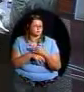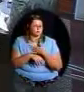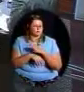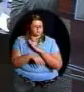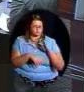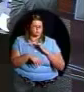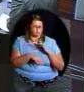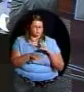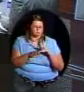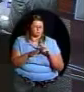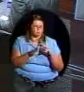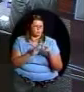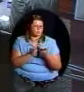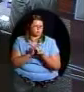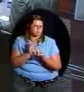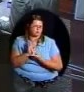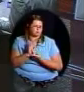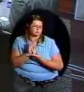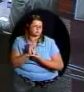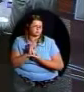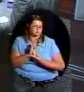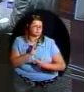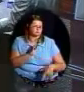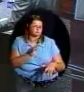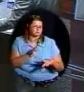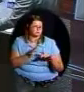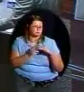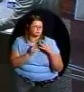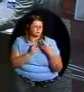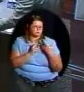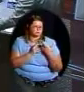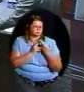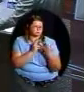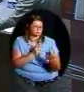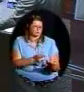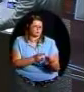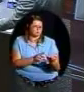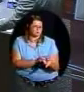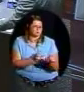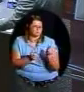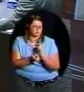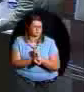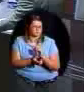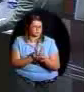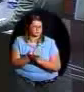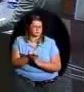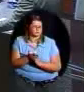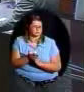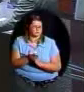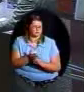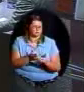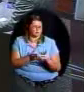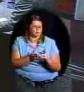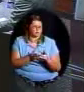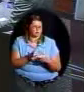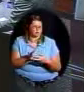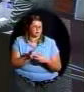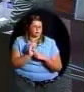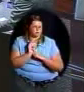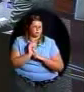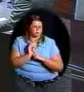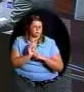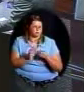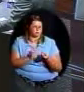to be recommended to be changed in the future, and some of those are required changes based